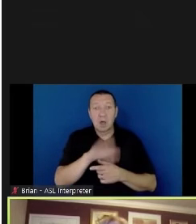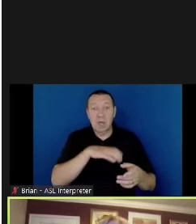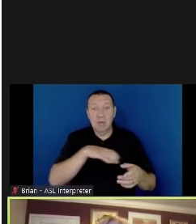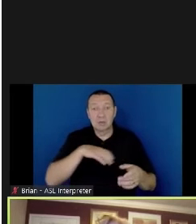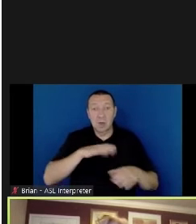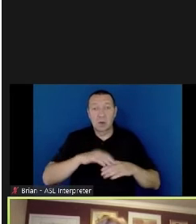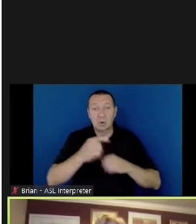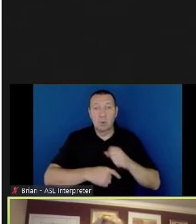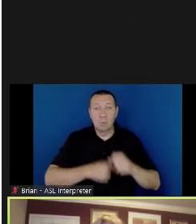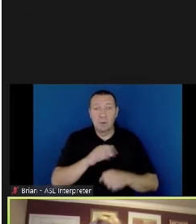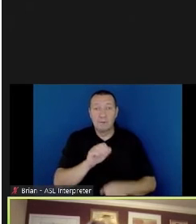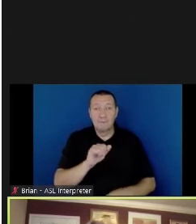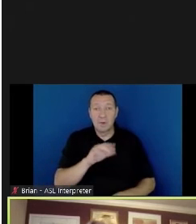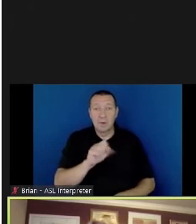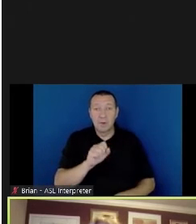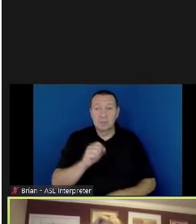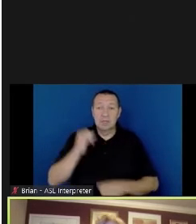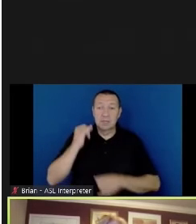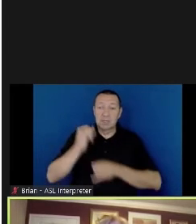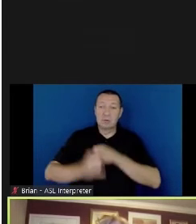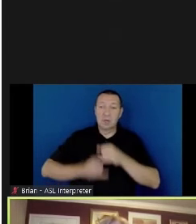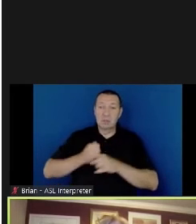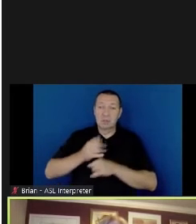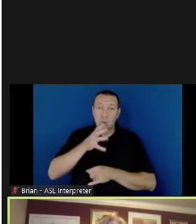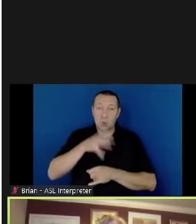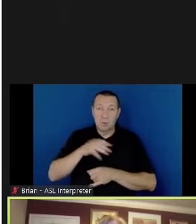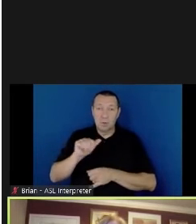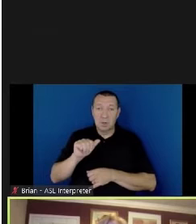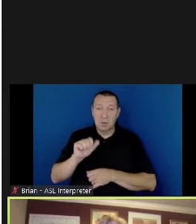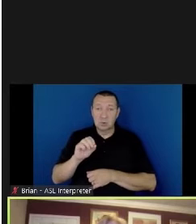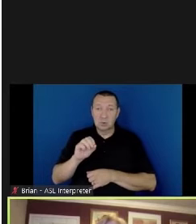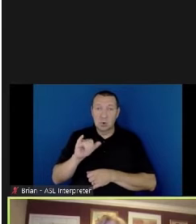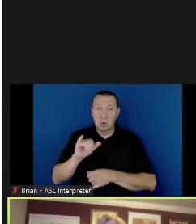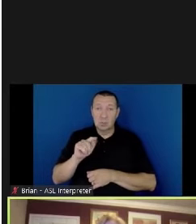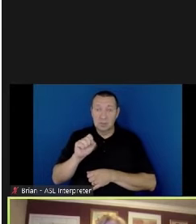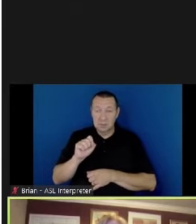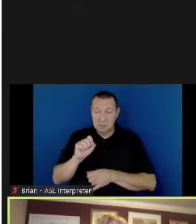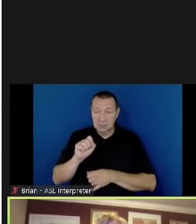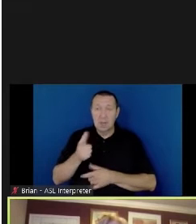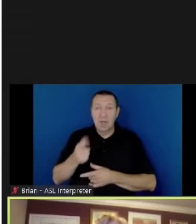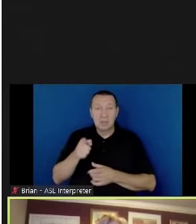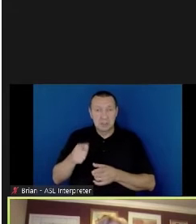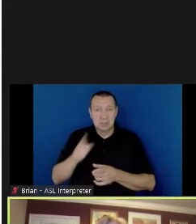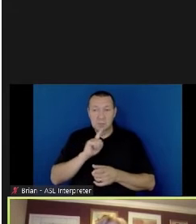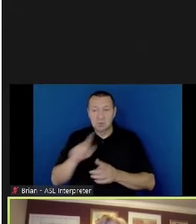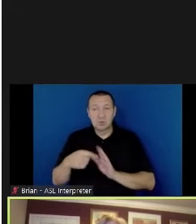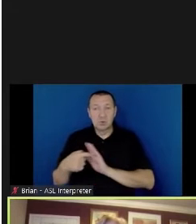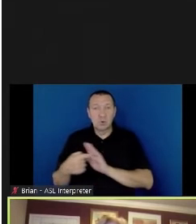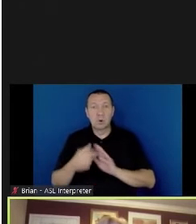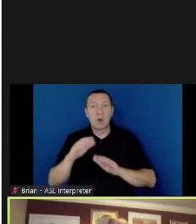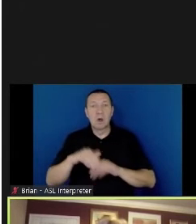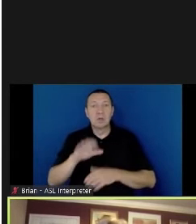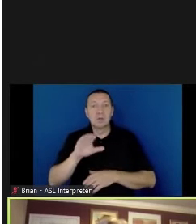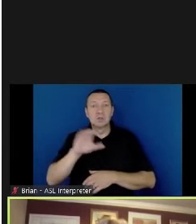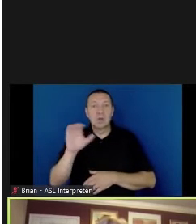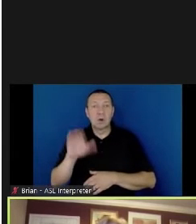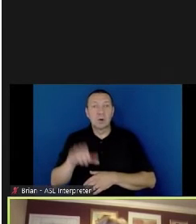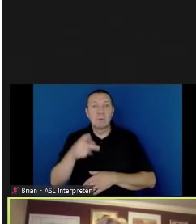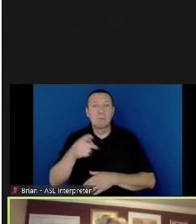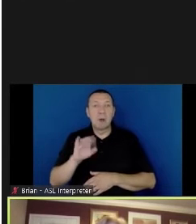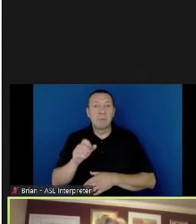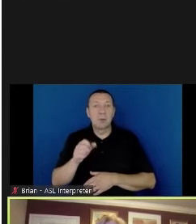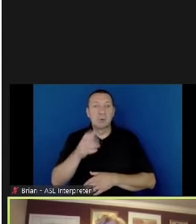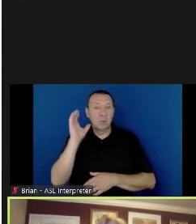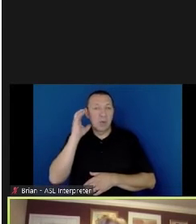Affairs, International Women's Associates, and she has been featured on Chicago Public Radio. So it is now my honor